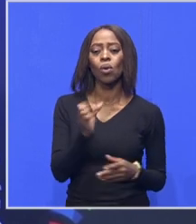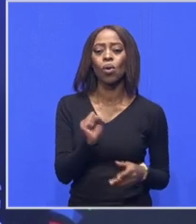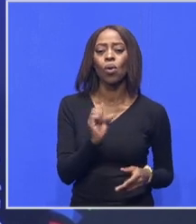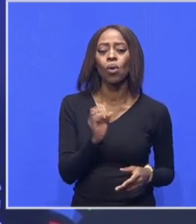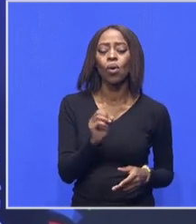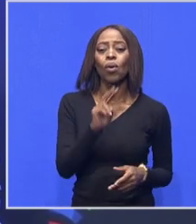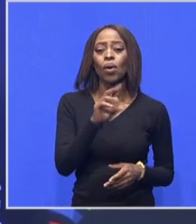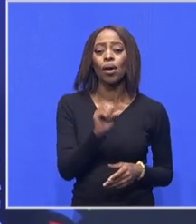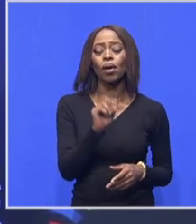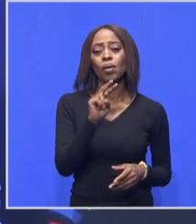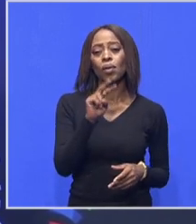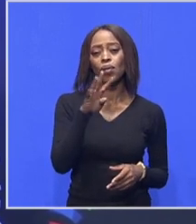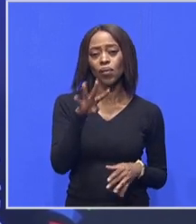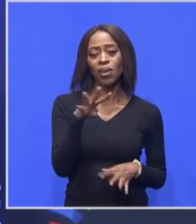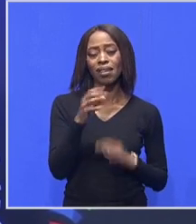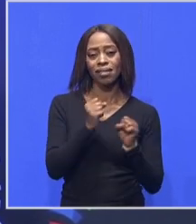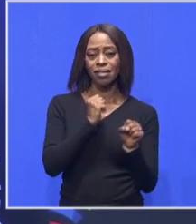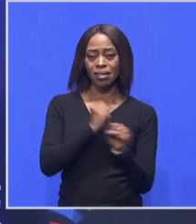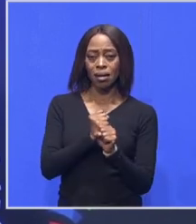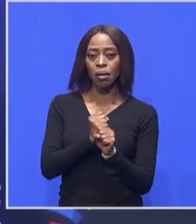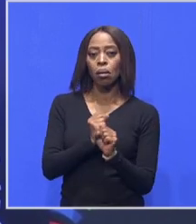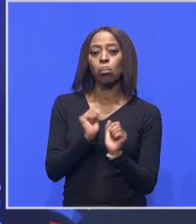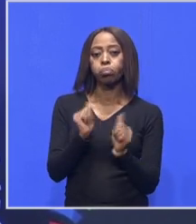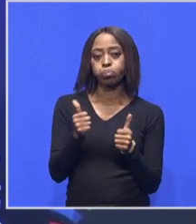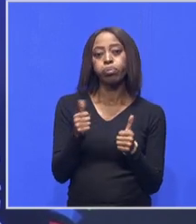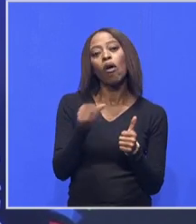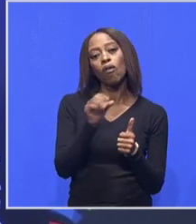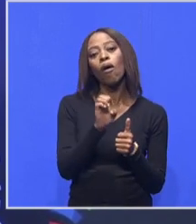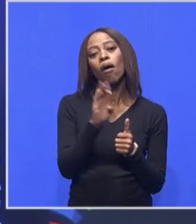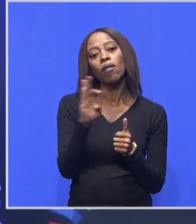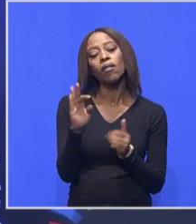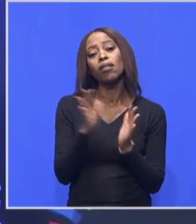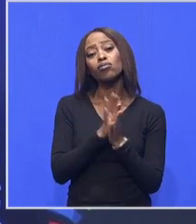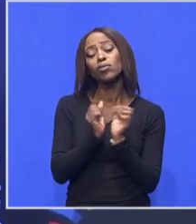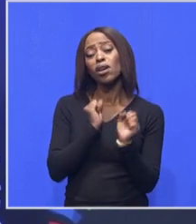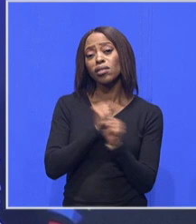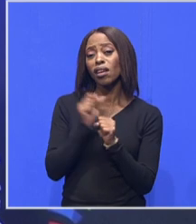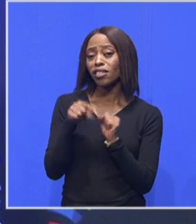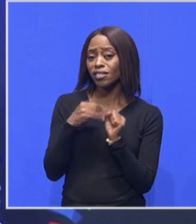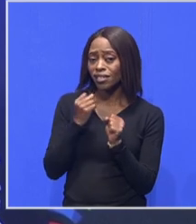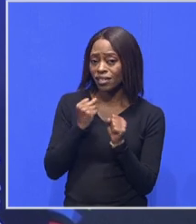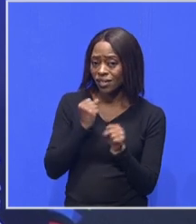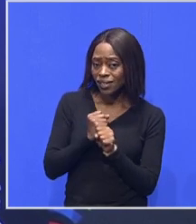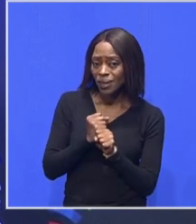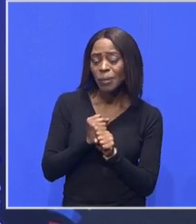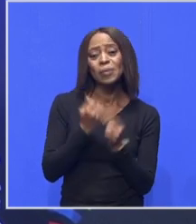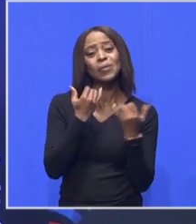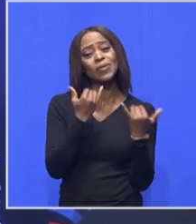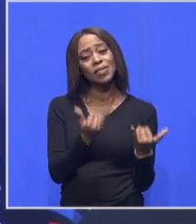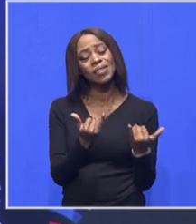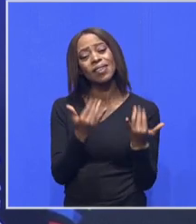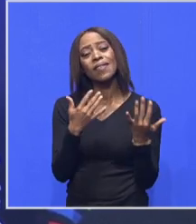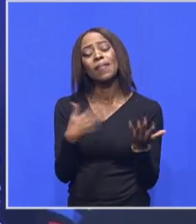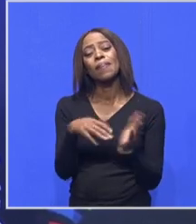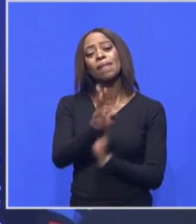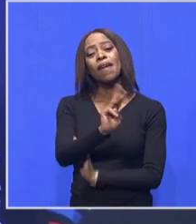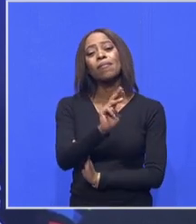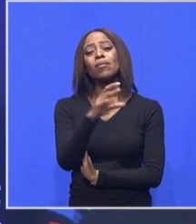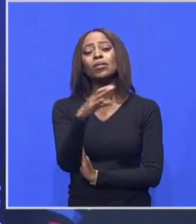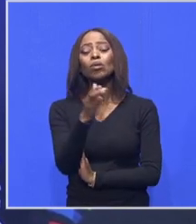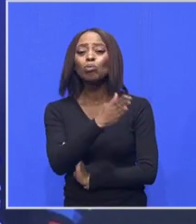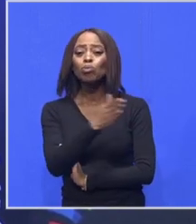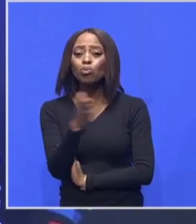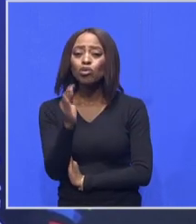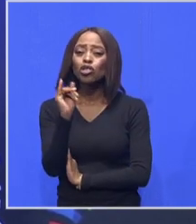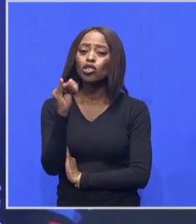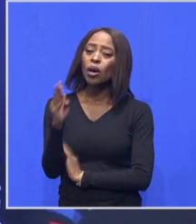2024 is going to be a watershed year for economic freedom. We're turning 10 years this year. We are today inducting MMCs in the city of Johannesburg,